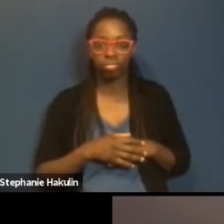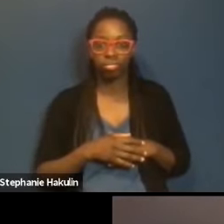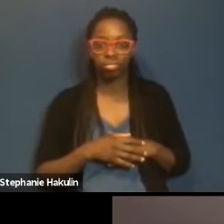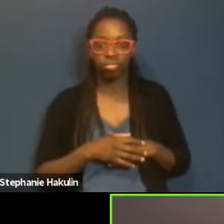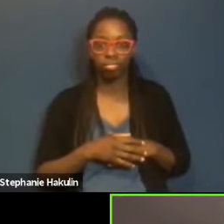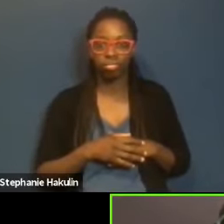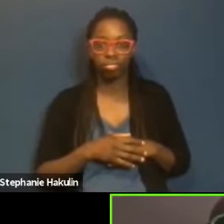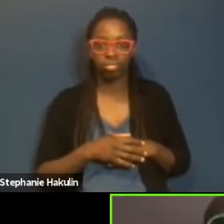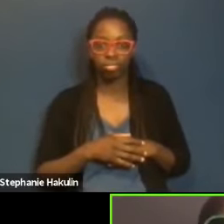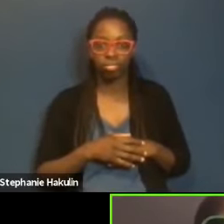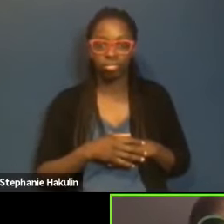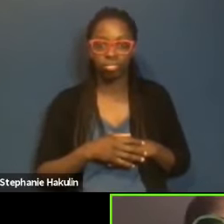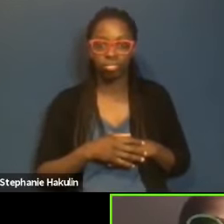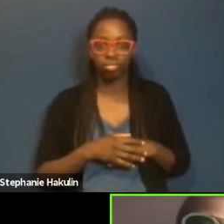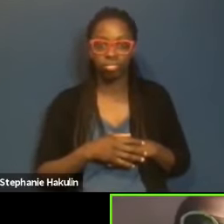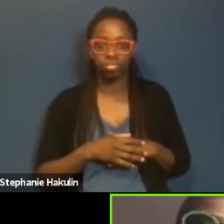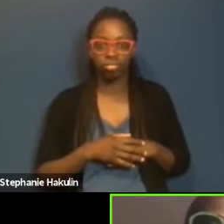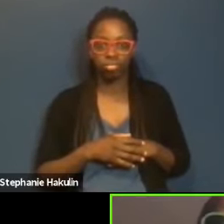Yeah, man.